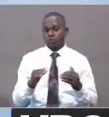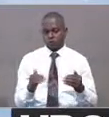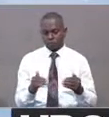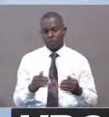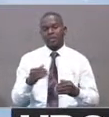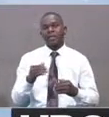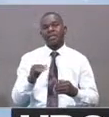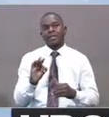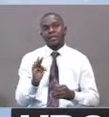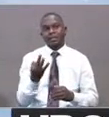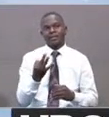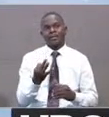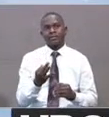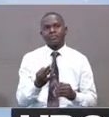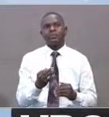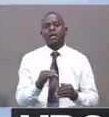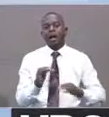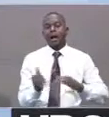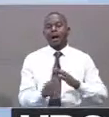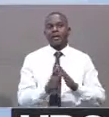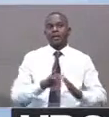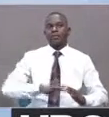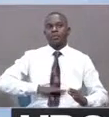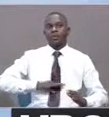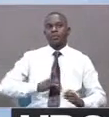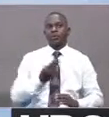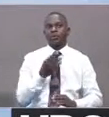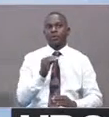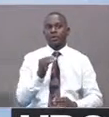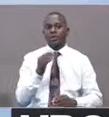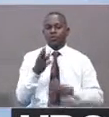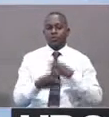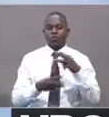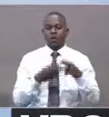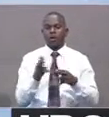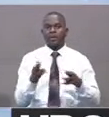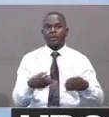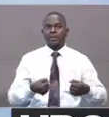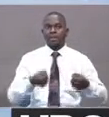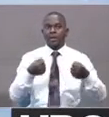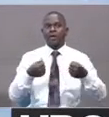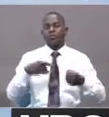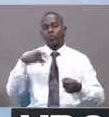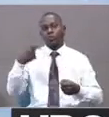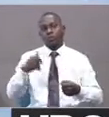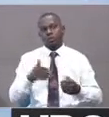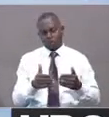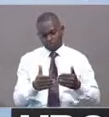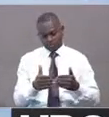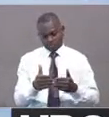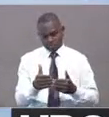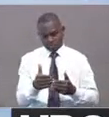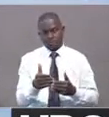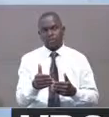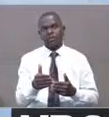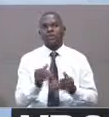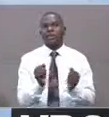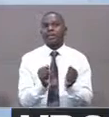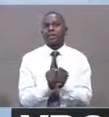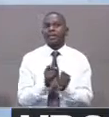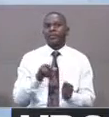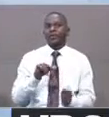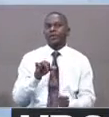the third round of the Under 20 World Cup qualifier. This and much, much more in our 10